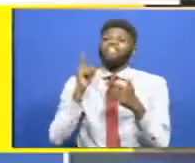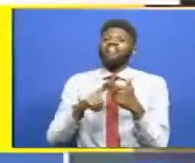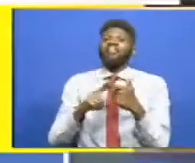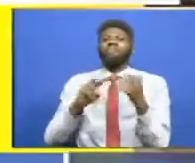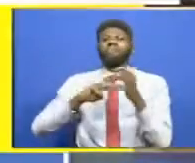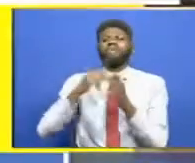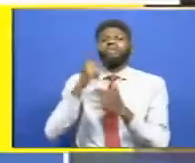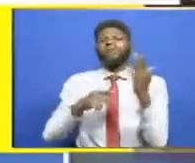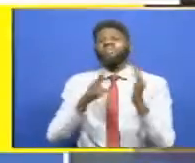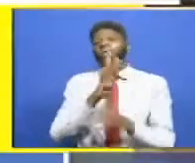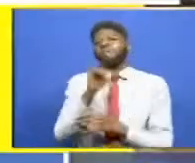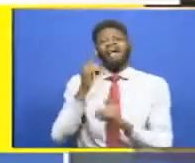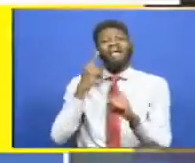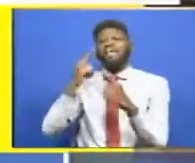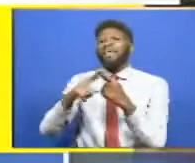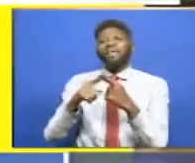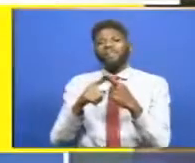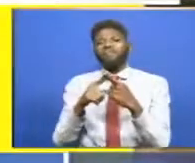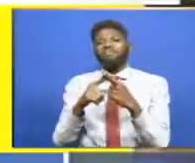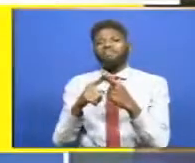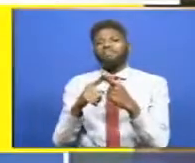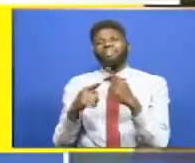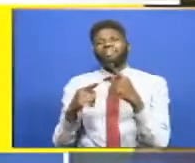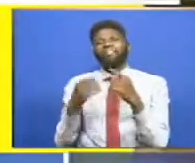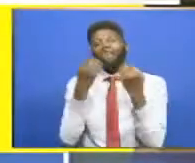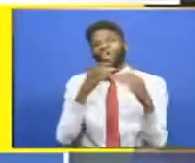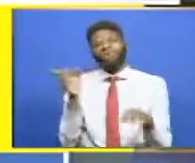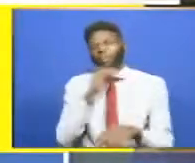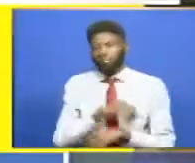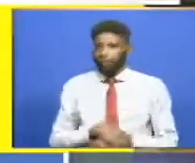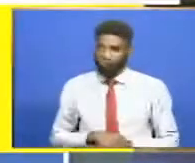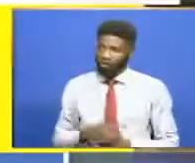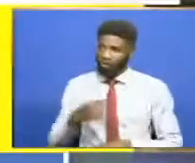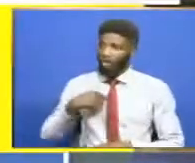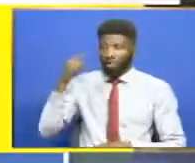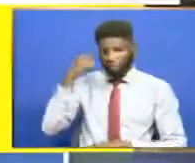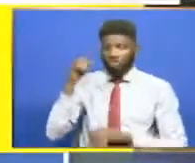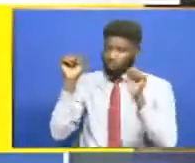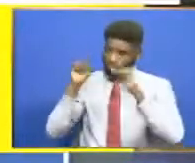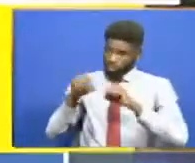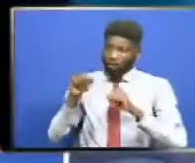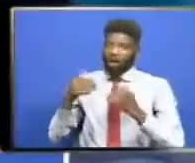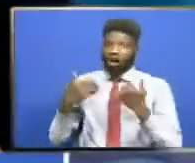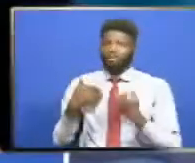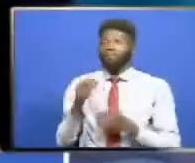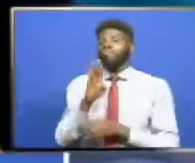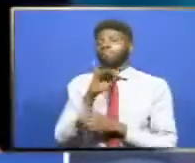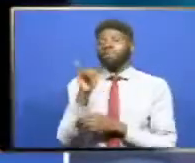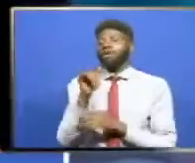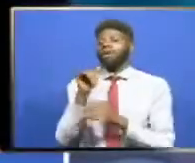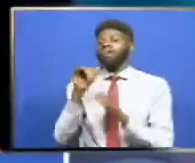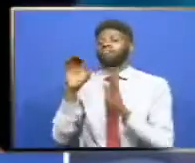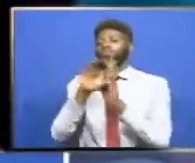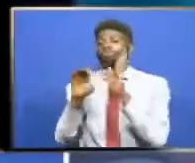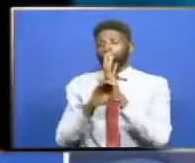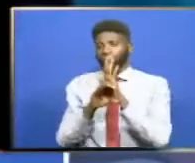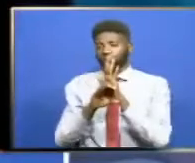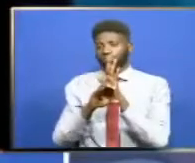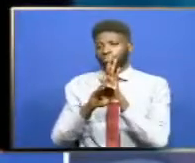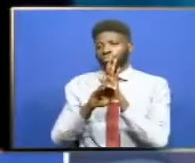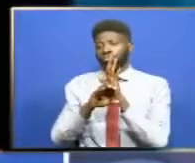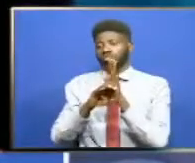it beats the logic of the building absolutely, bridges. Absolutely. Yes. I think it's possible to have a non-contested referendum. Mm-hmm. There are also many other